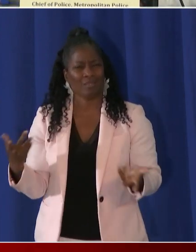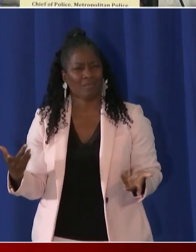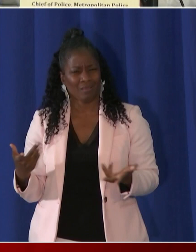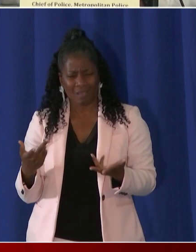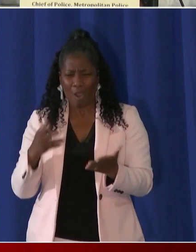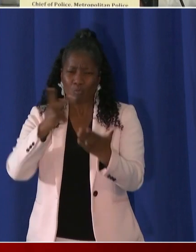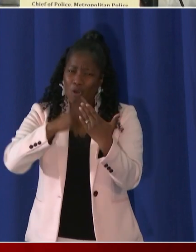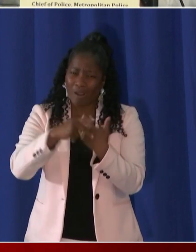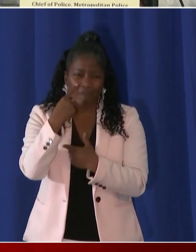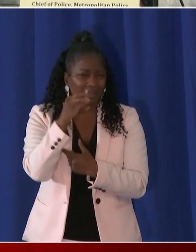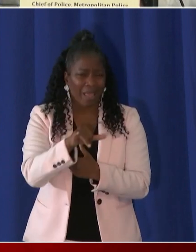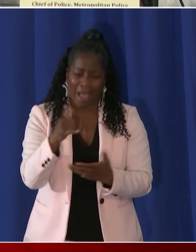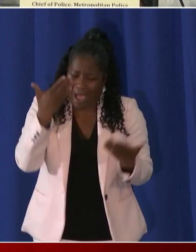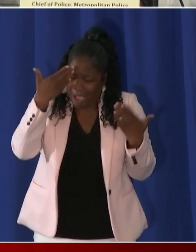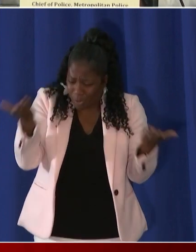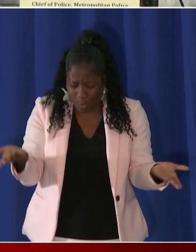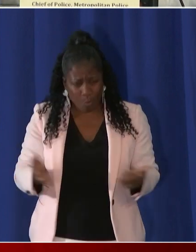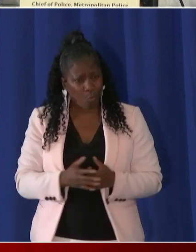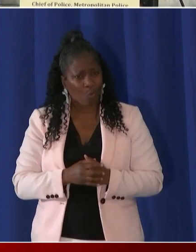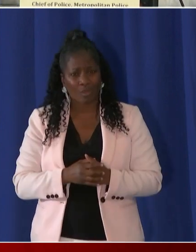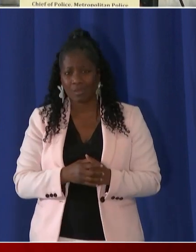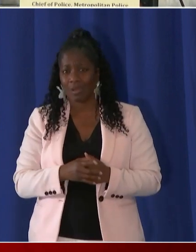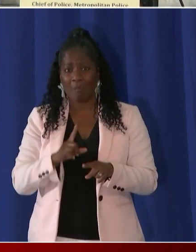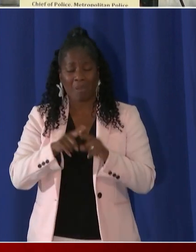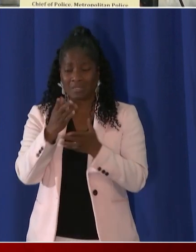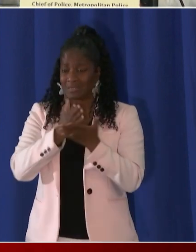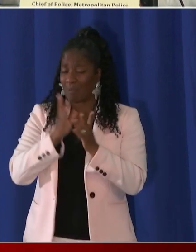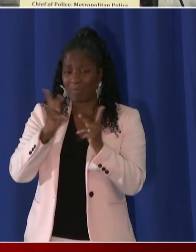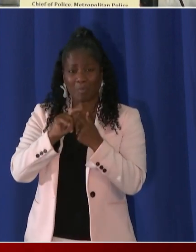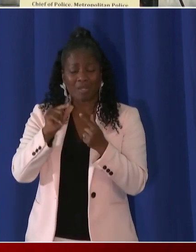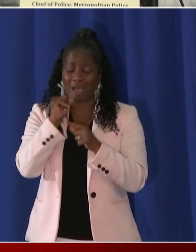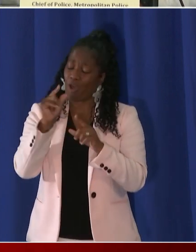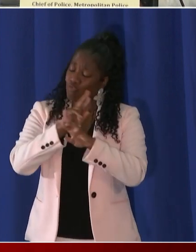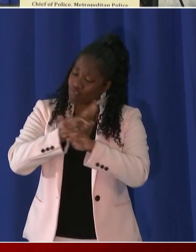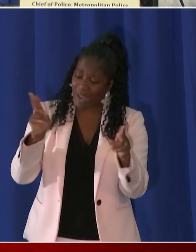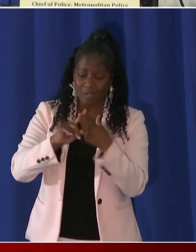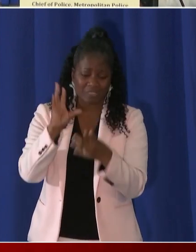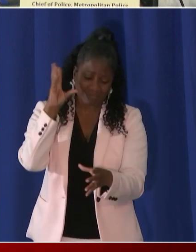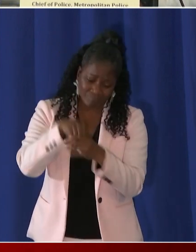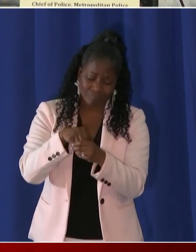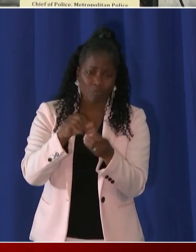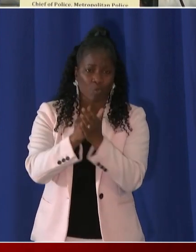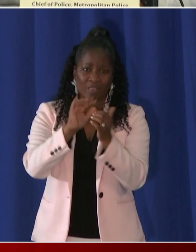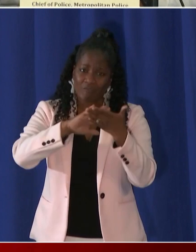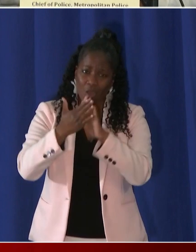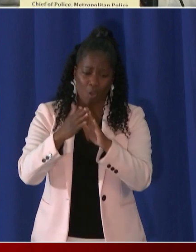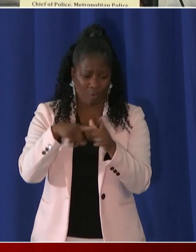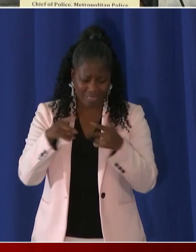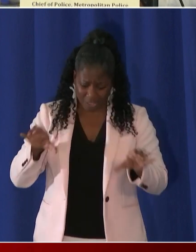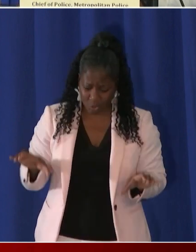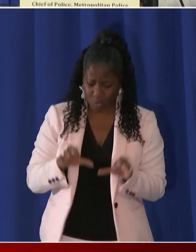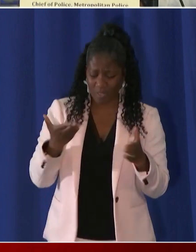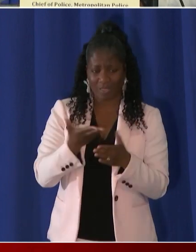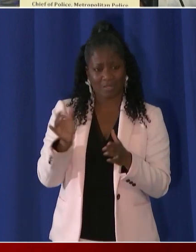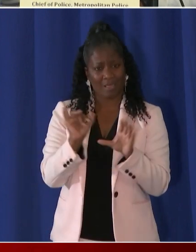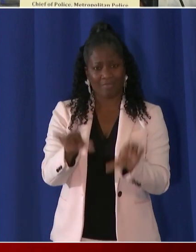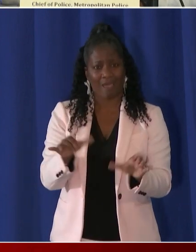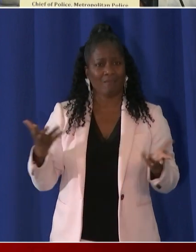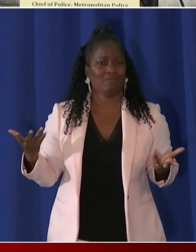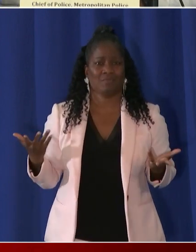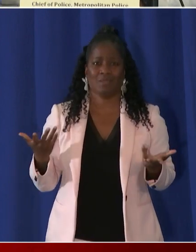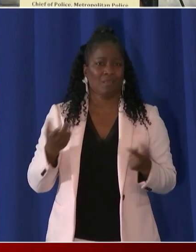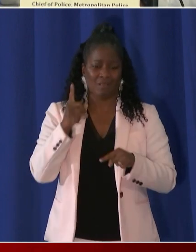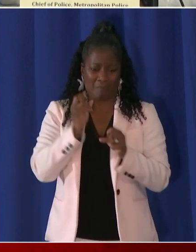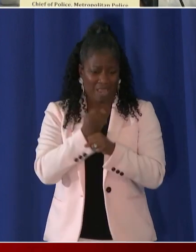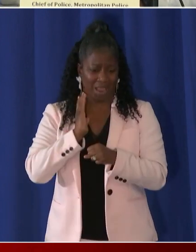program we have for that. But some people are not ready to be in community when they commit acts like this that make our